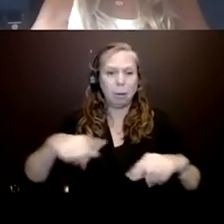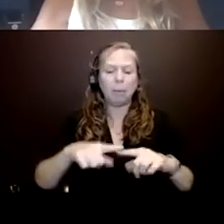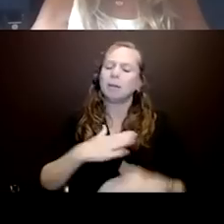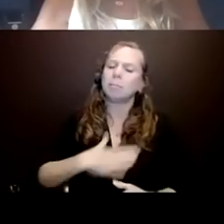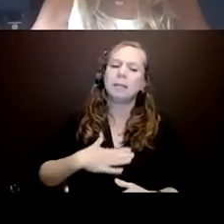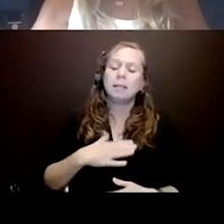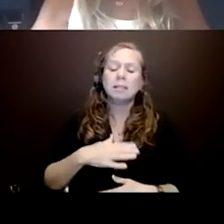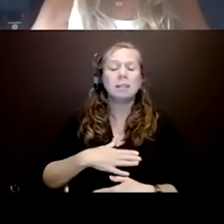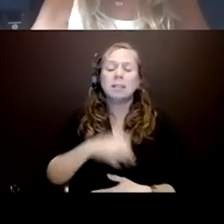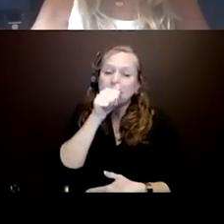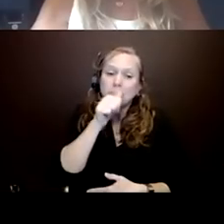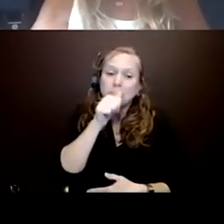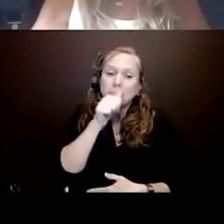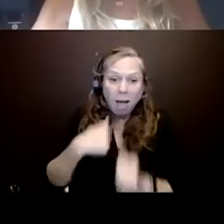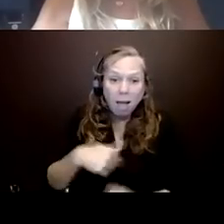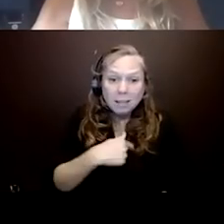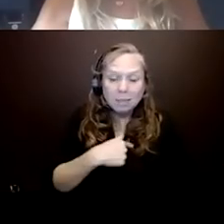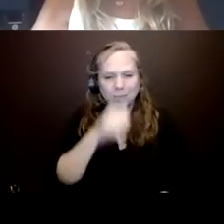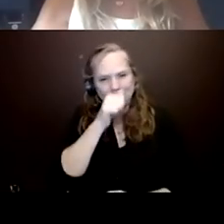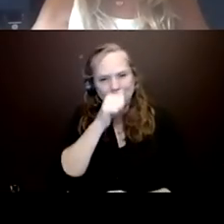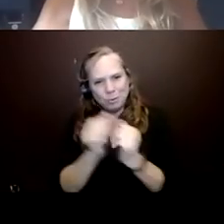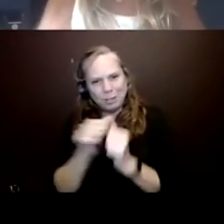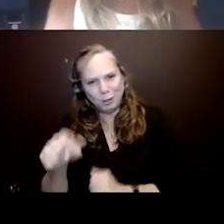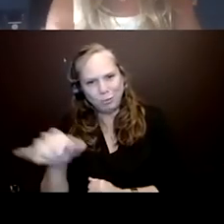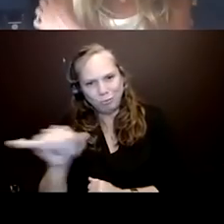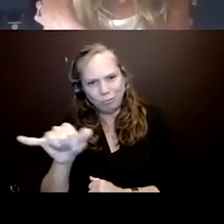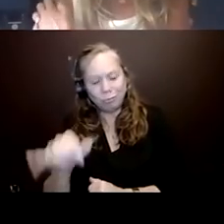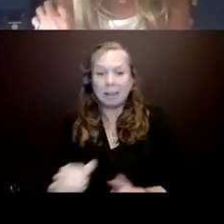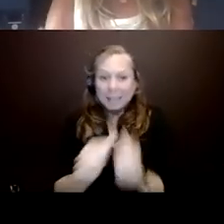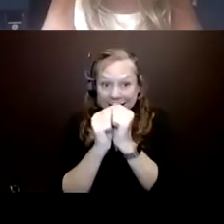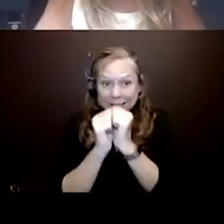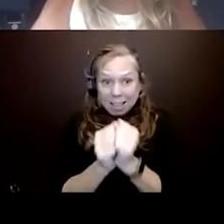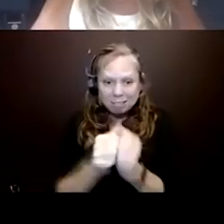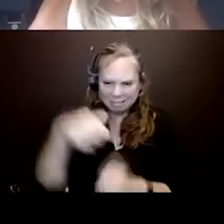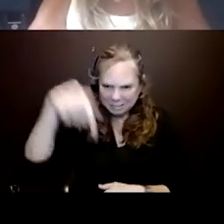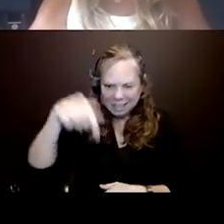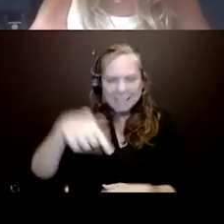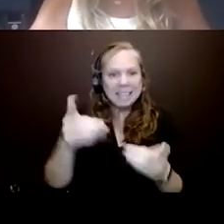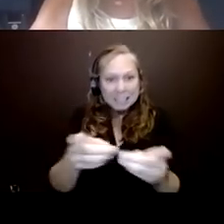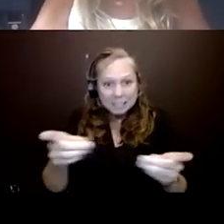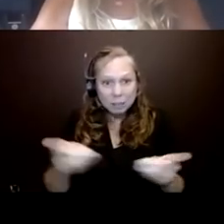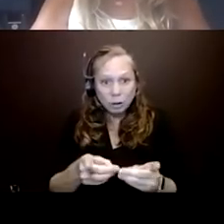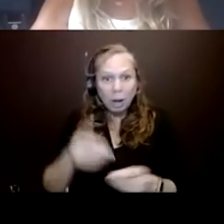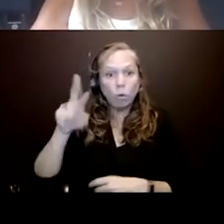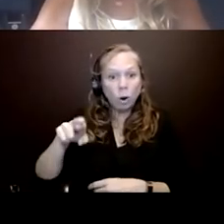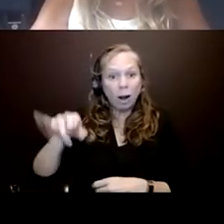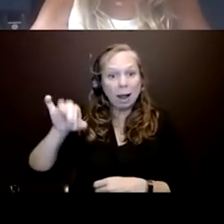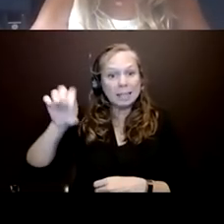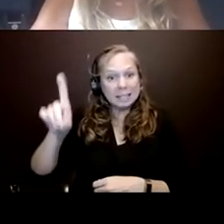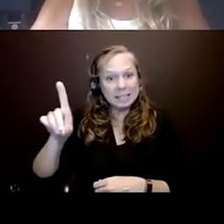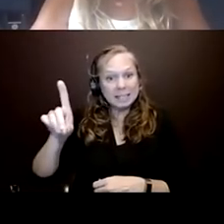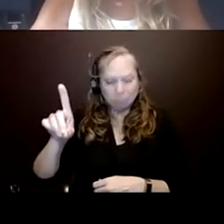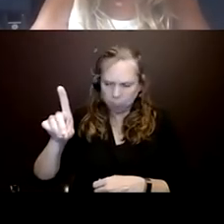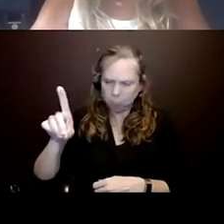we will be patient with you. And together, this district, Round Rock ISD, will still be that